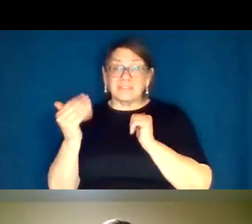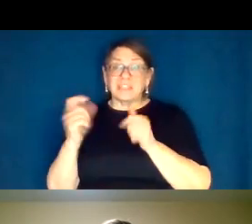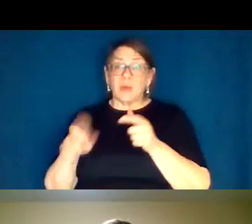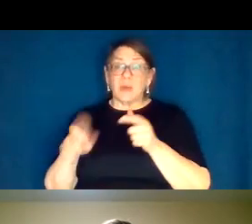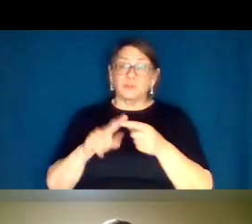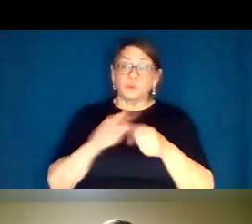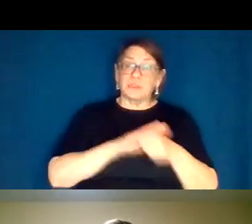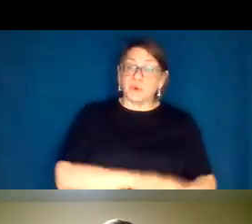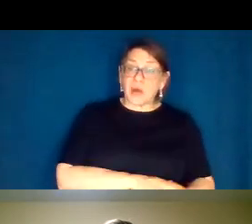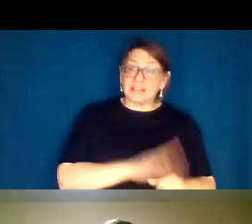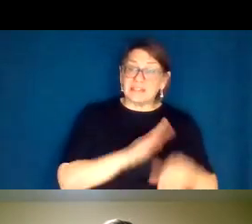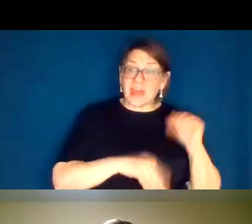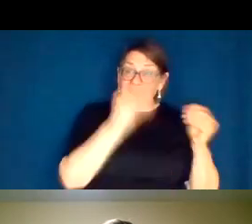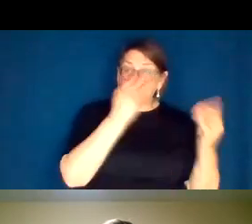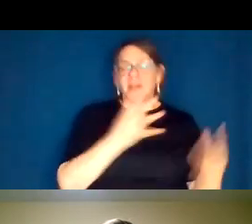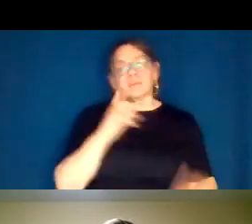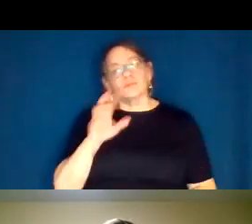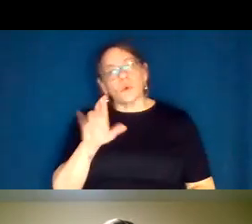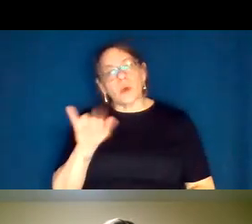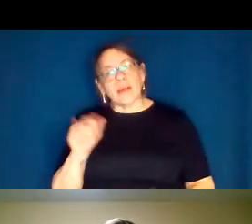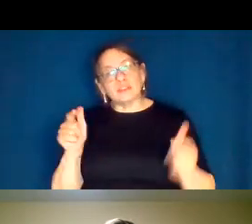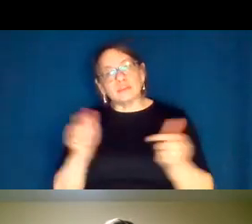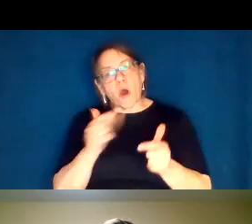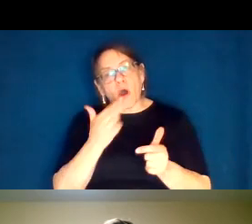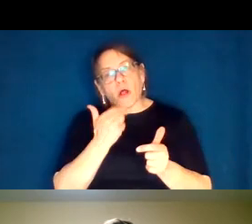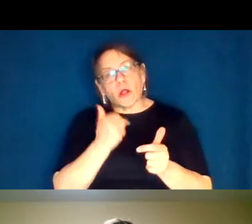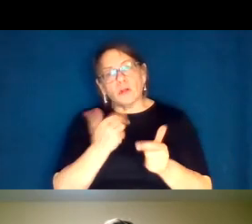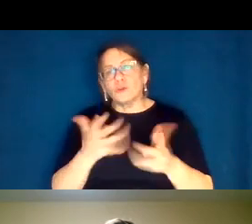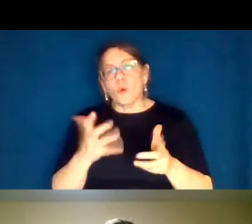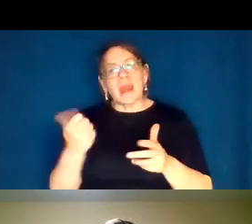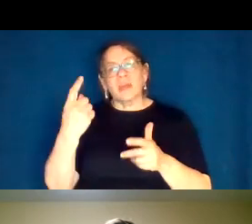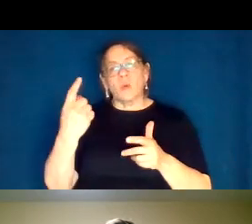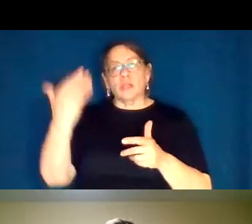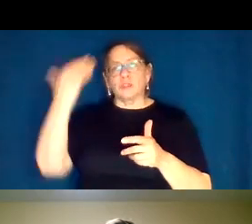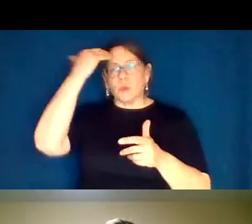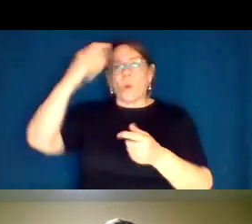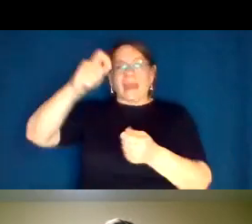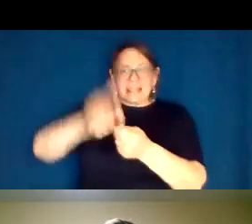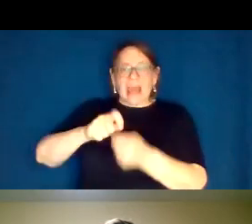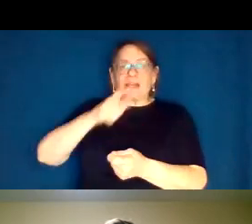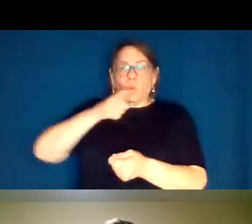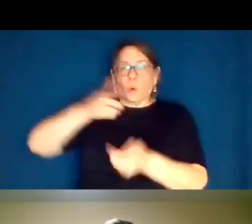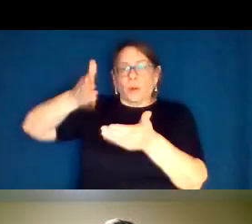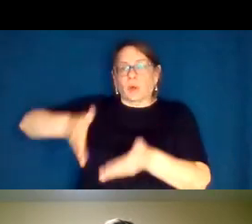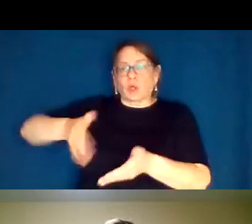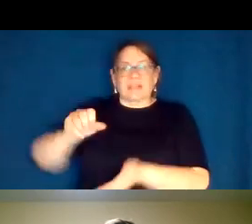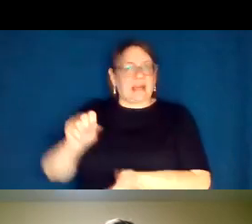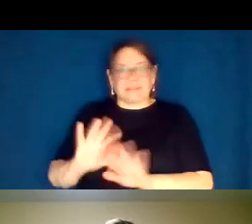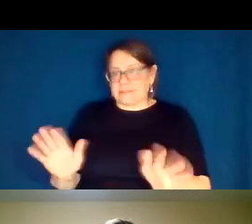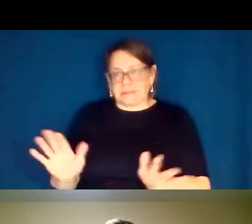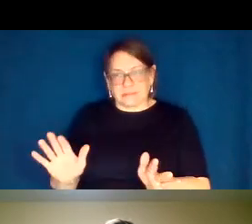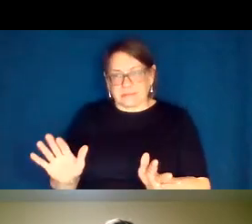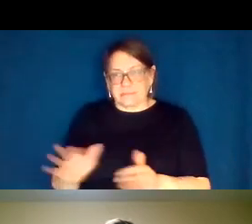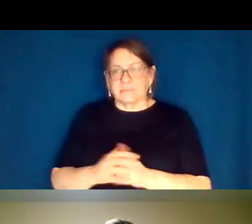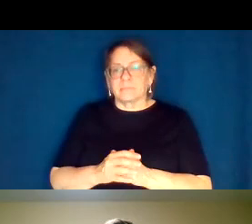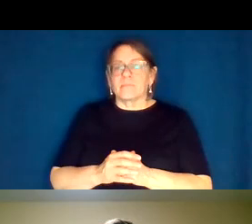want, Rhode Island's a small place, so you never want anyone to back into finding out identities. And it also